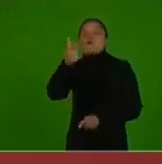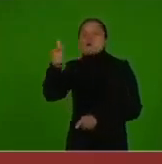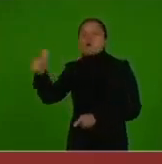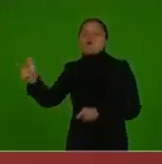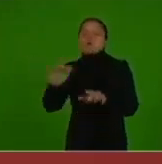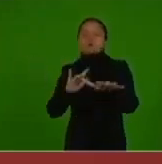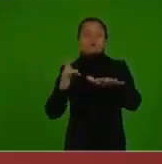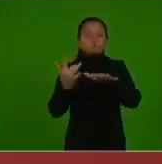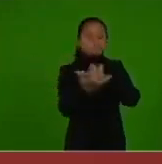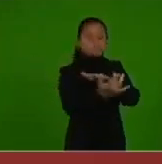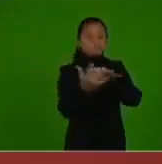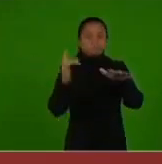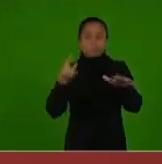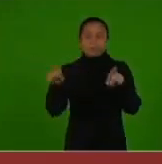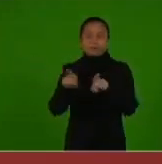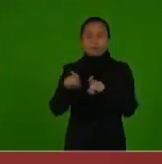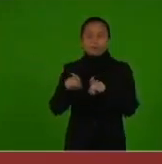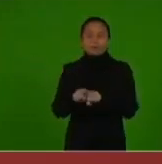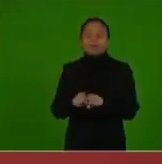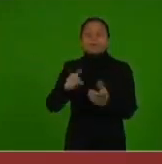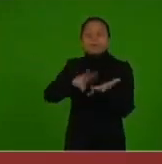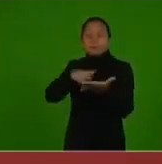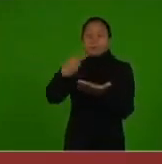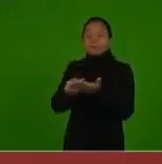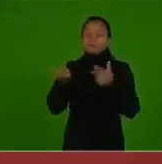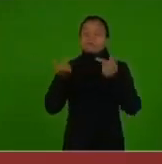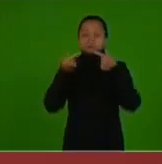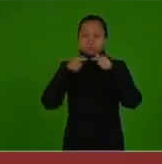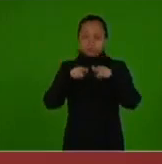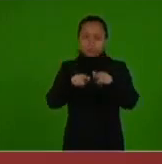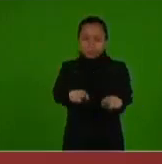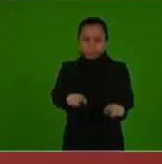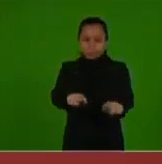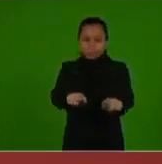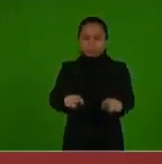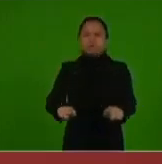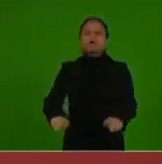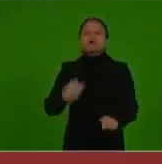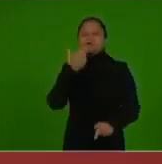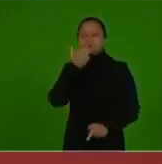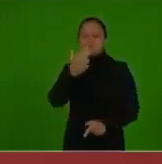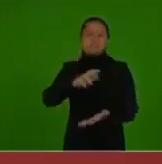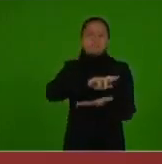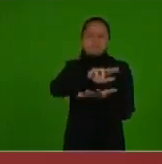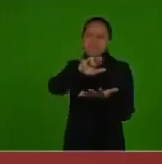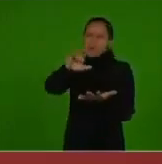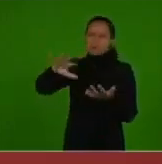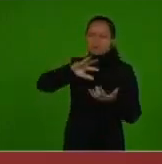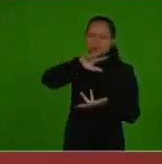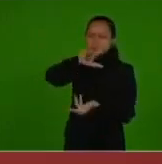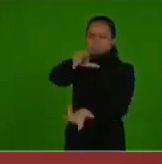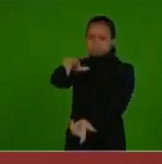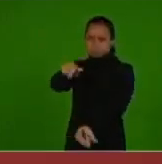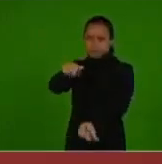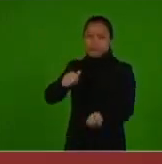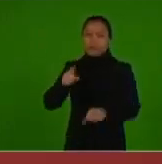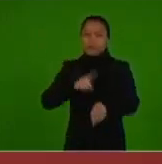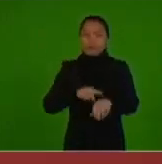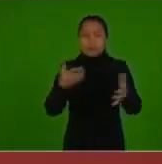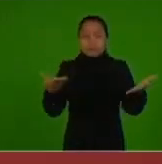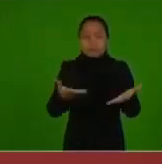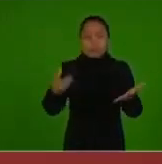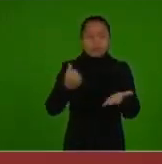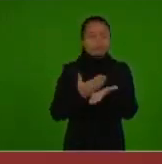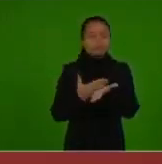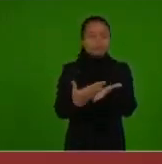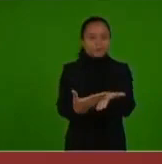other digital platforms with simultaneous translation in many languages to the entire planet. At this